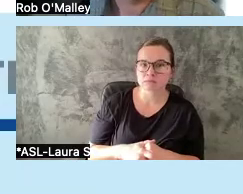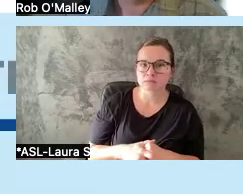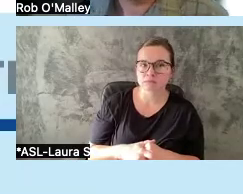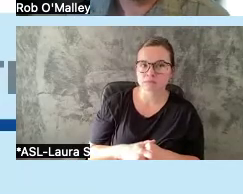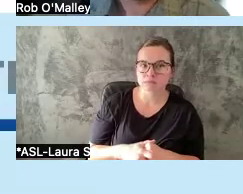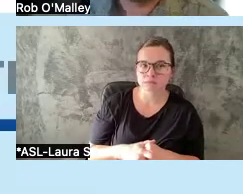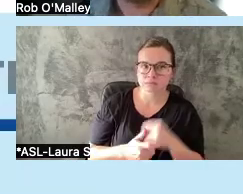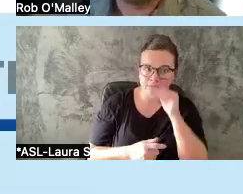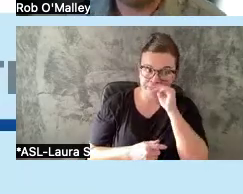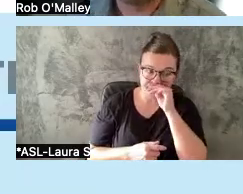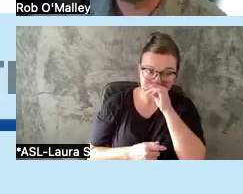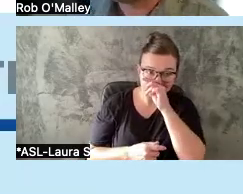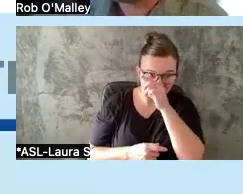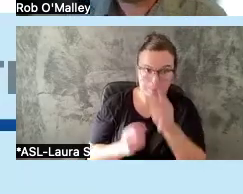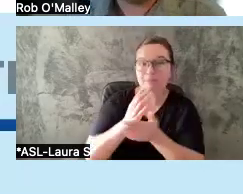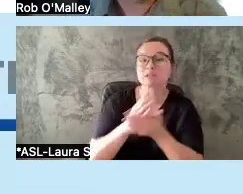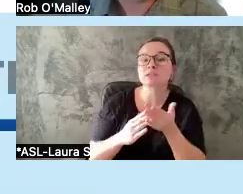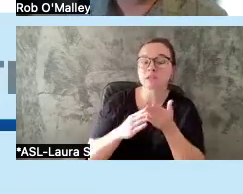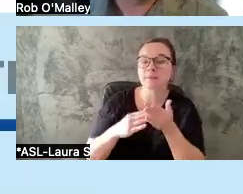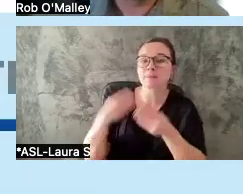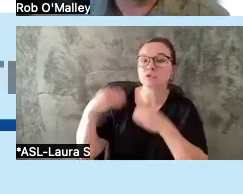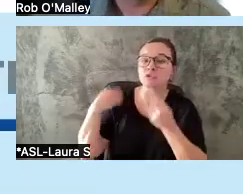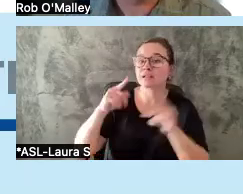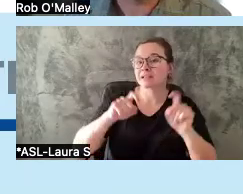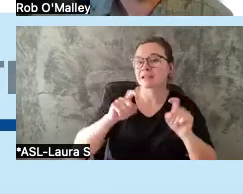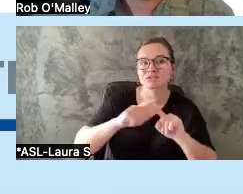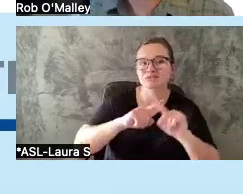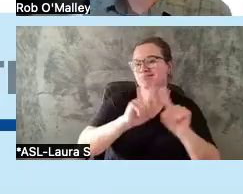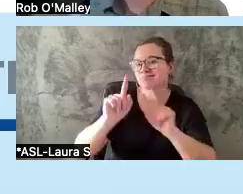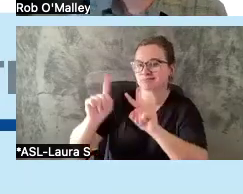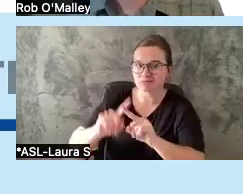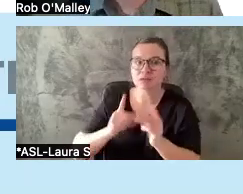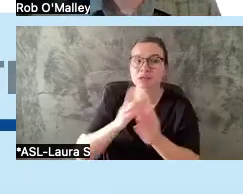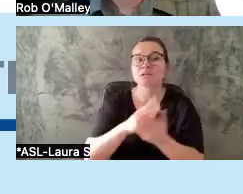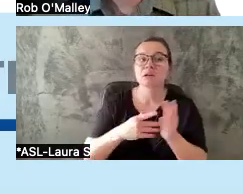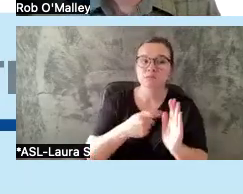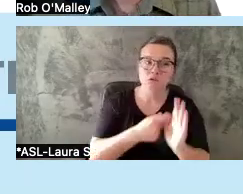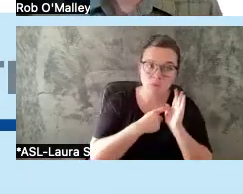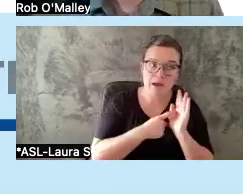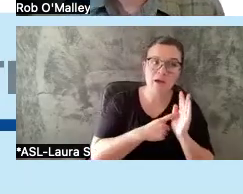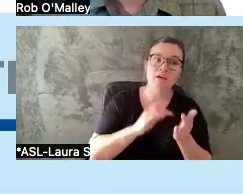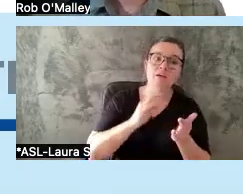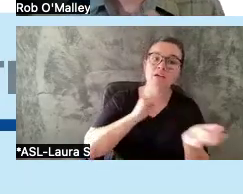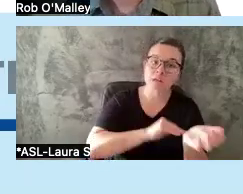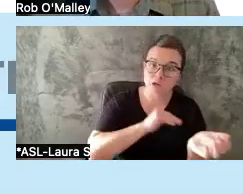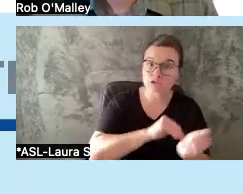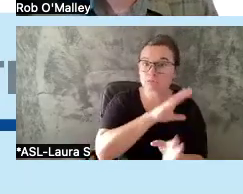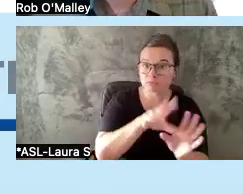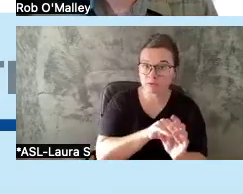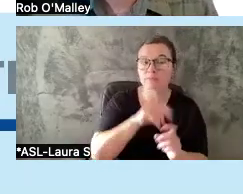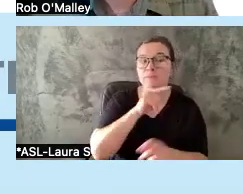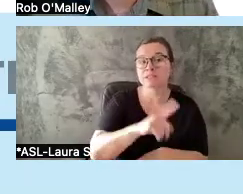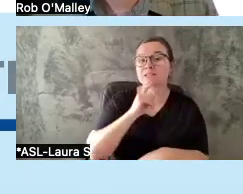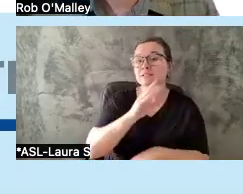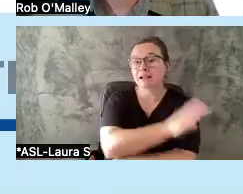right. So some genetic tests, so genetic tests are not all the same. Some require the participation of a medical professional. So these are clinical tests